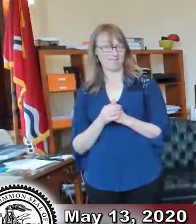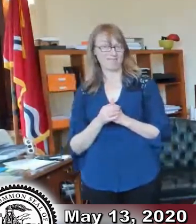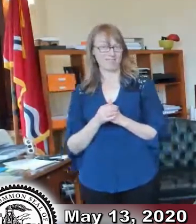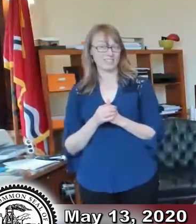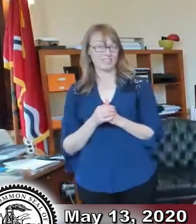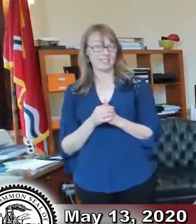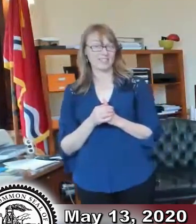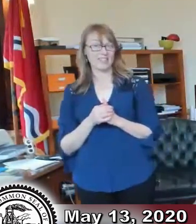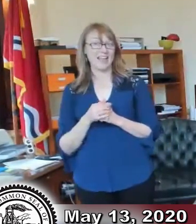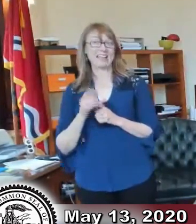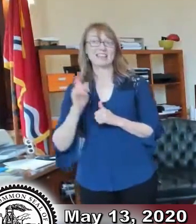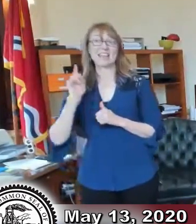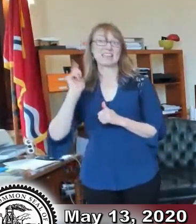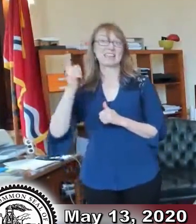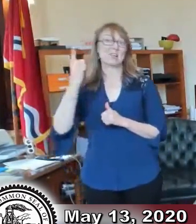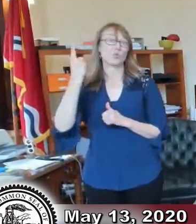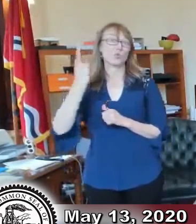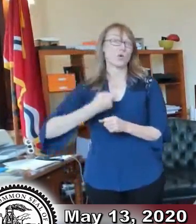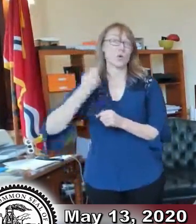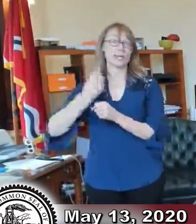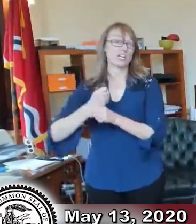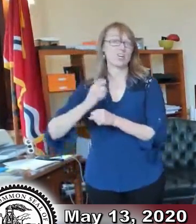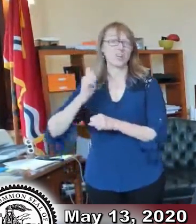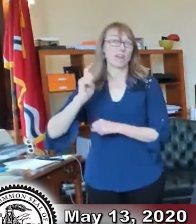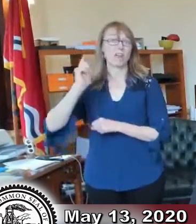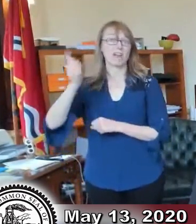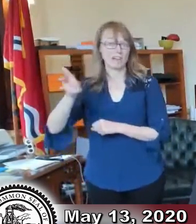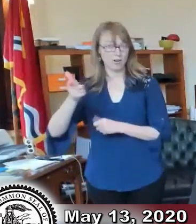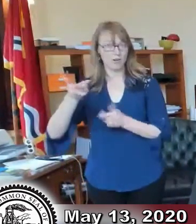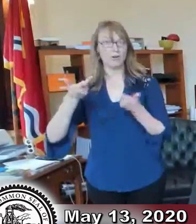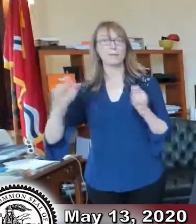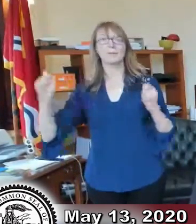a big reception in a year or whenever they can.